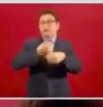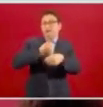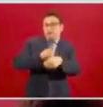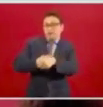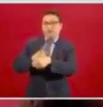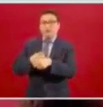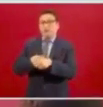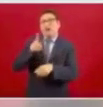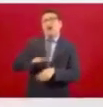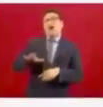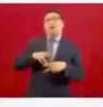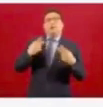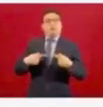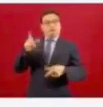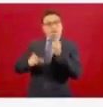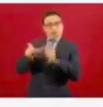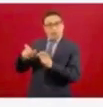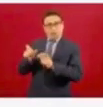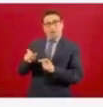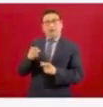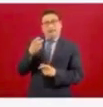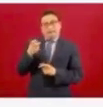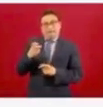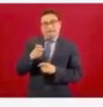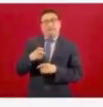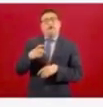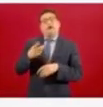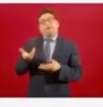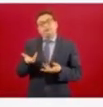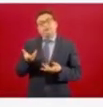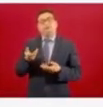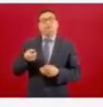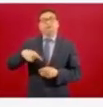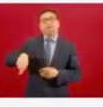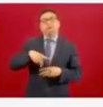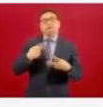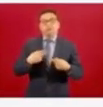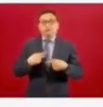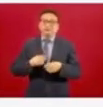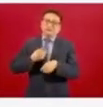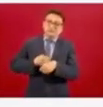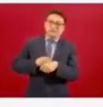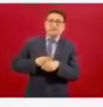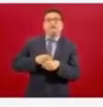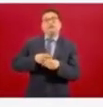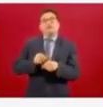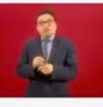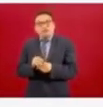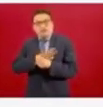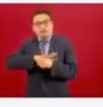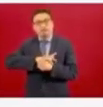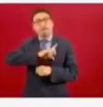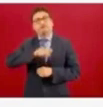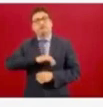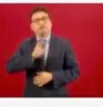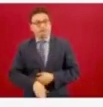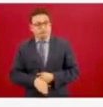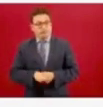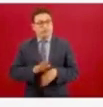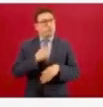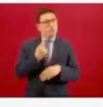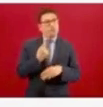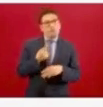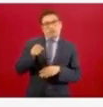Now, this is the list of diseases or health-related conditions that are